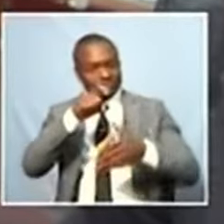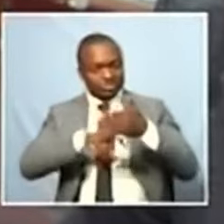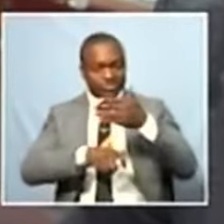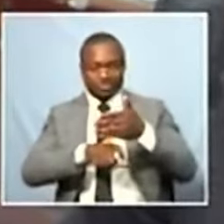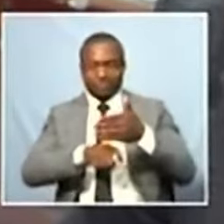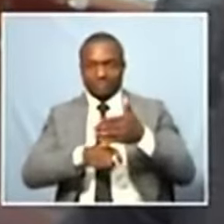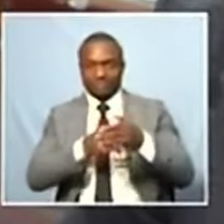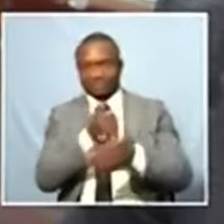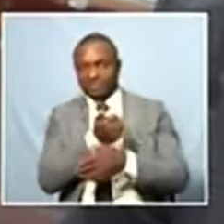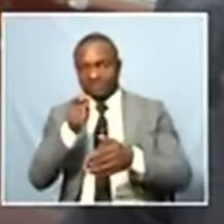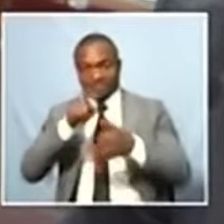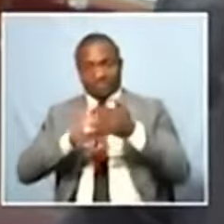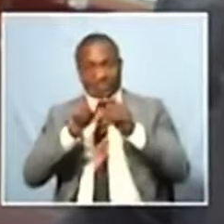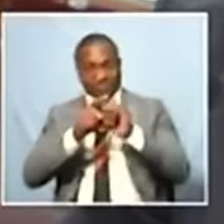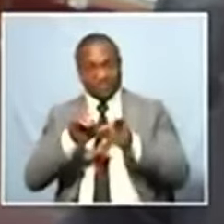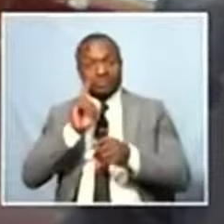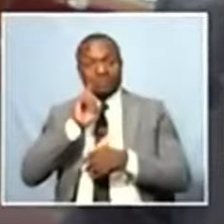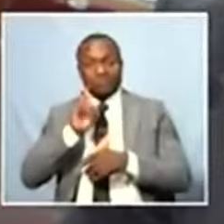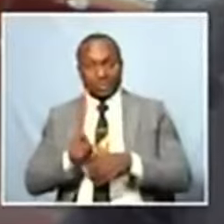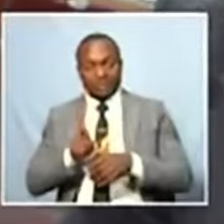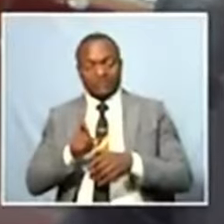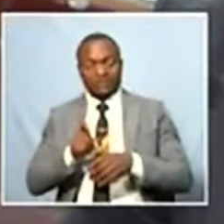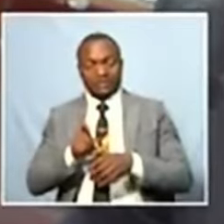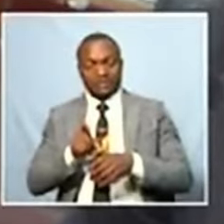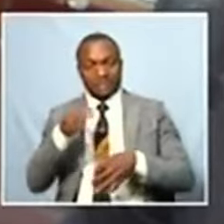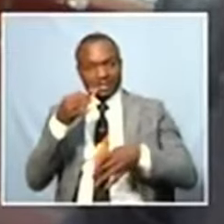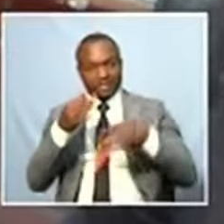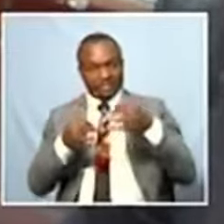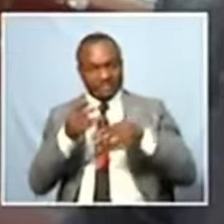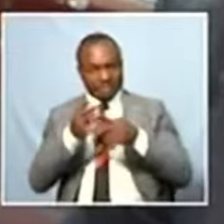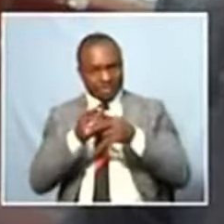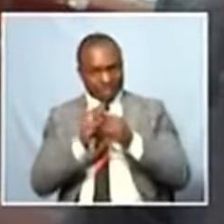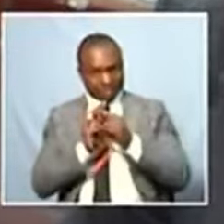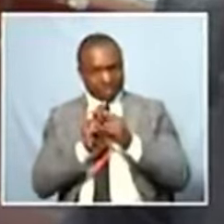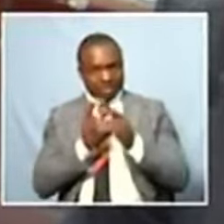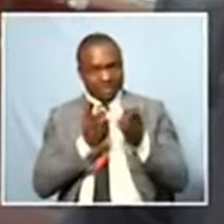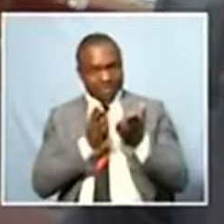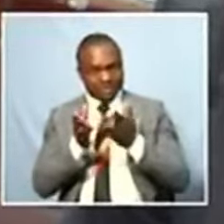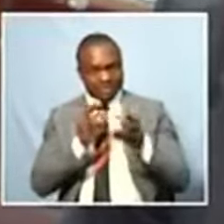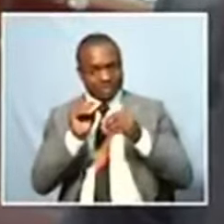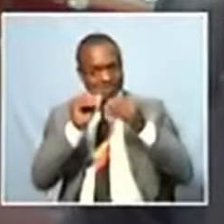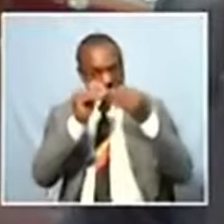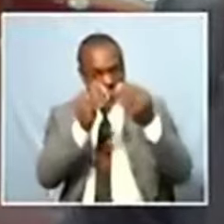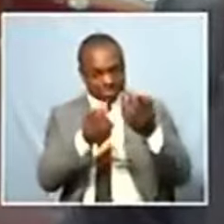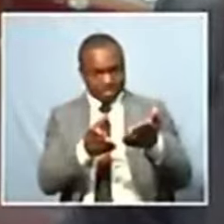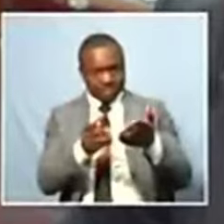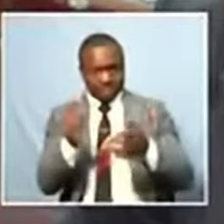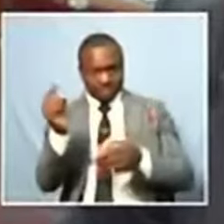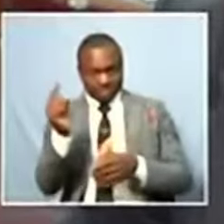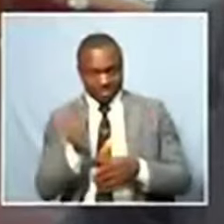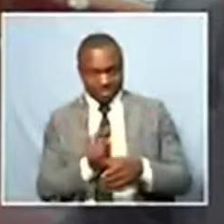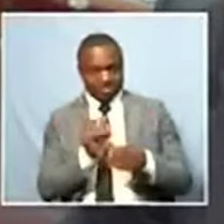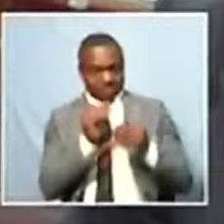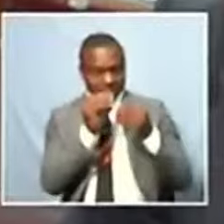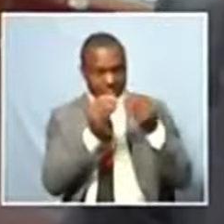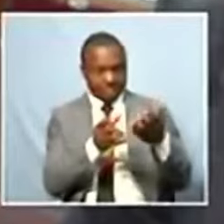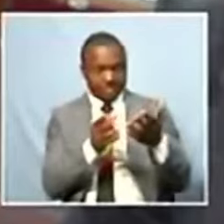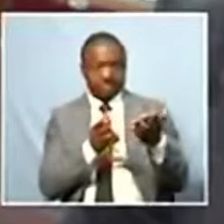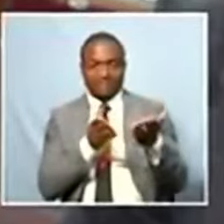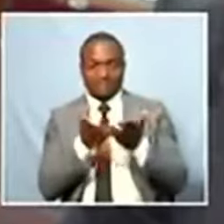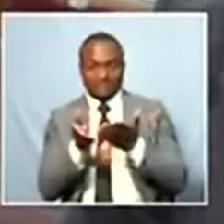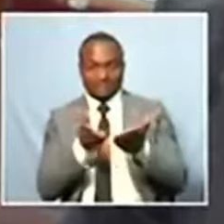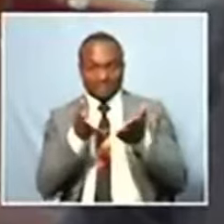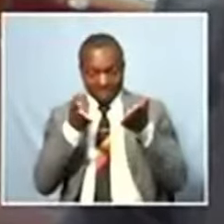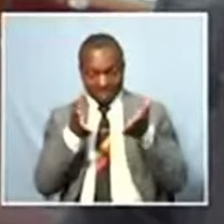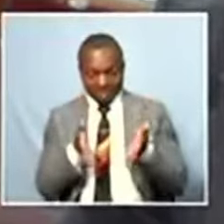charge any taxes. But should they hire a service provider, an expert, to come and render any service,